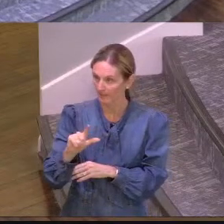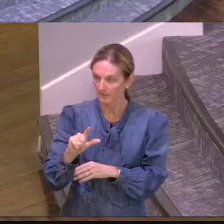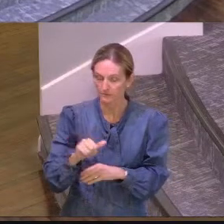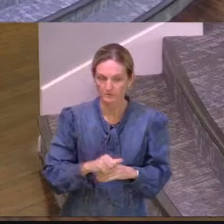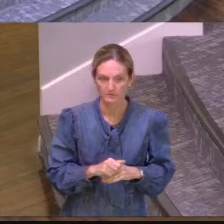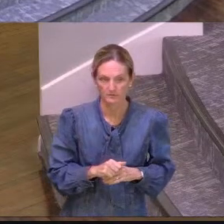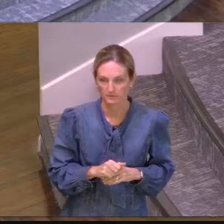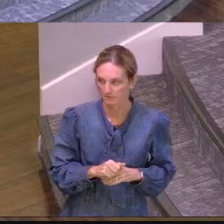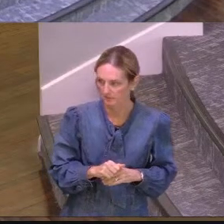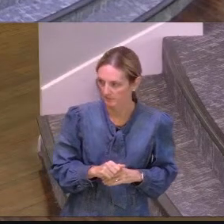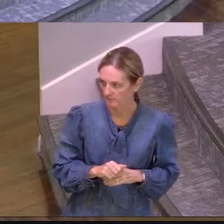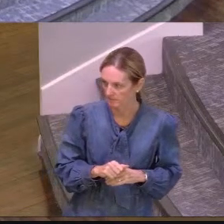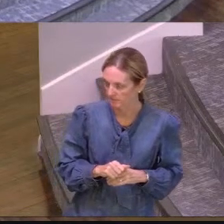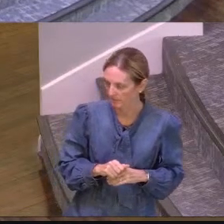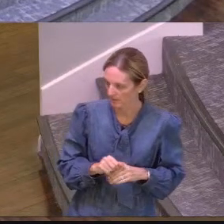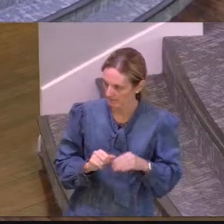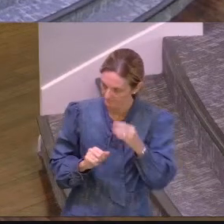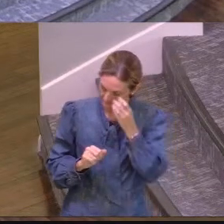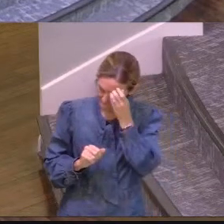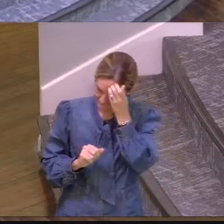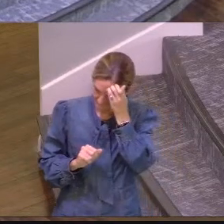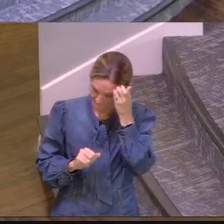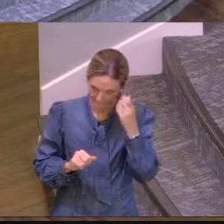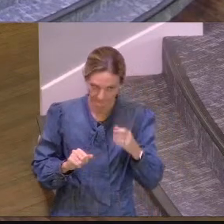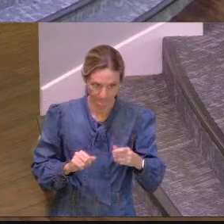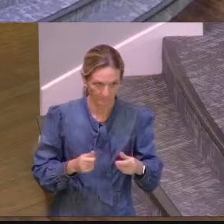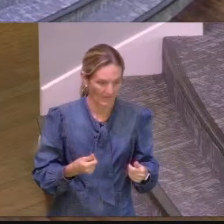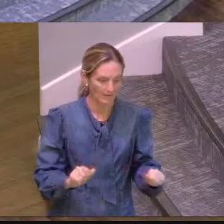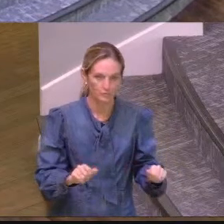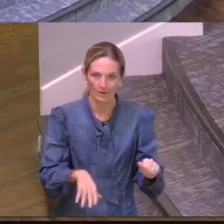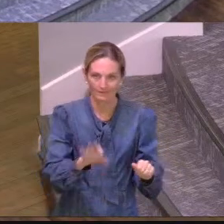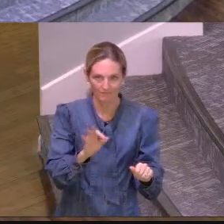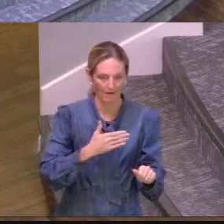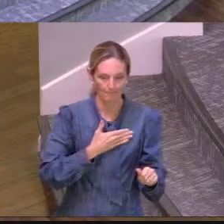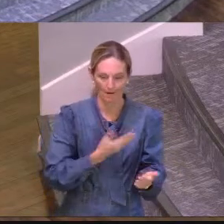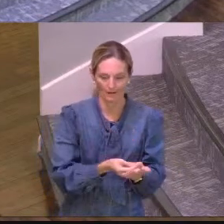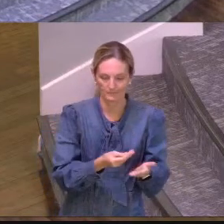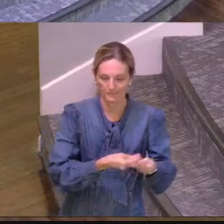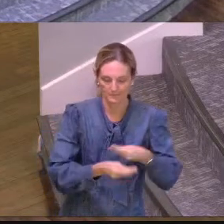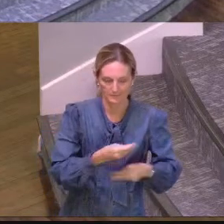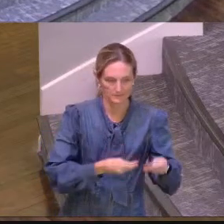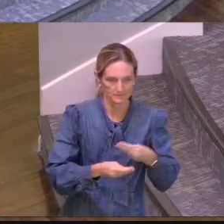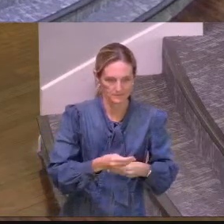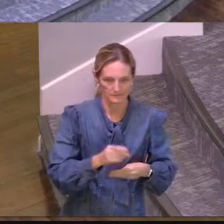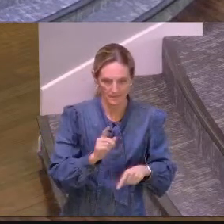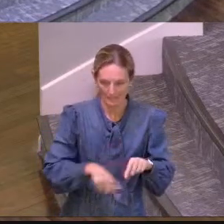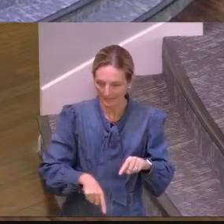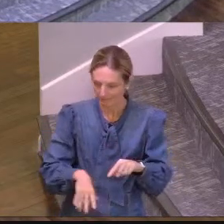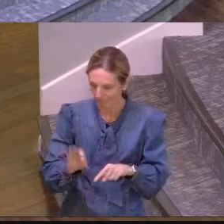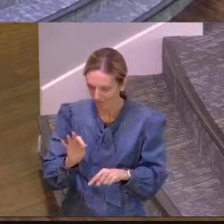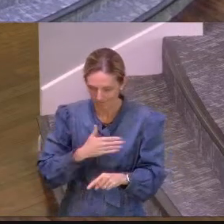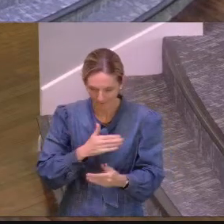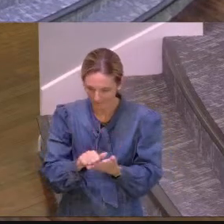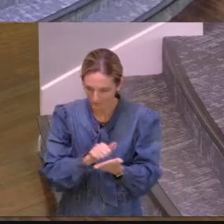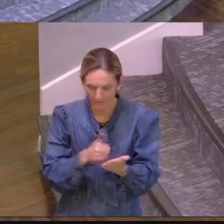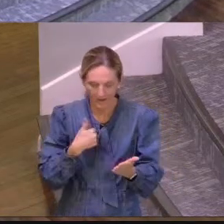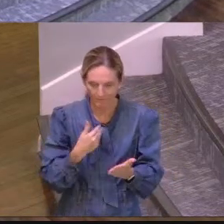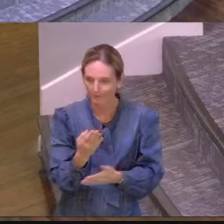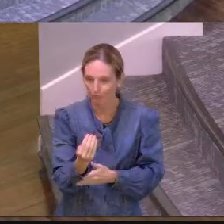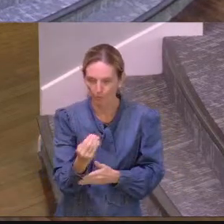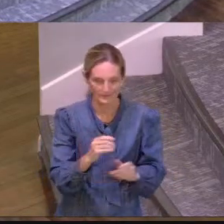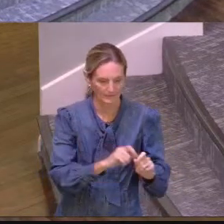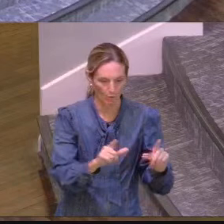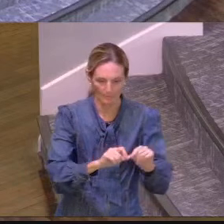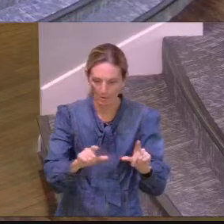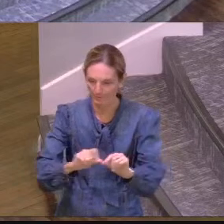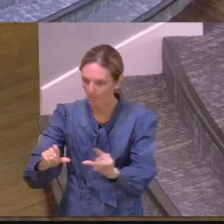I'm trying to find my budget. I can't find my agenda. I've got like 14 things open. There's a paper one right